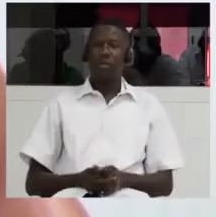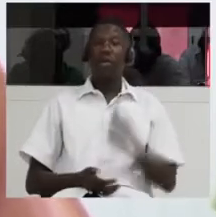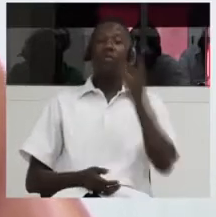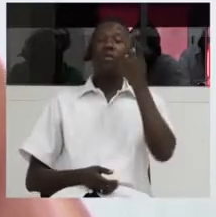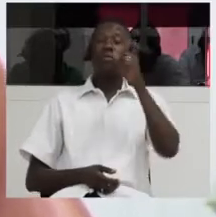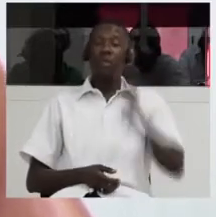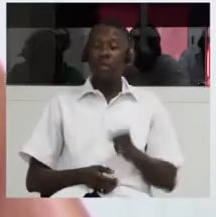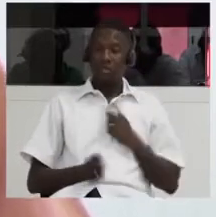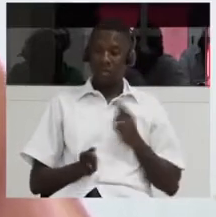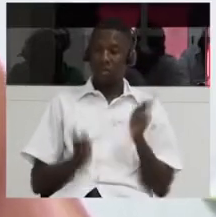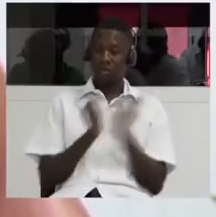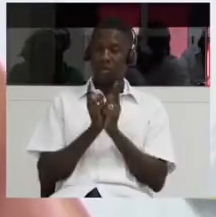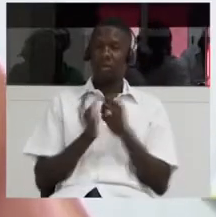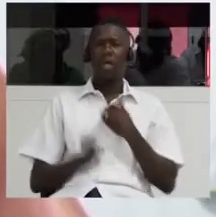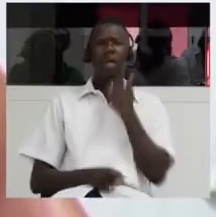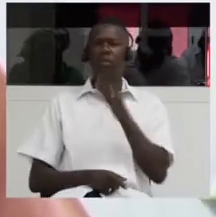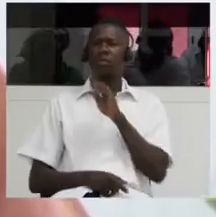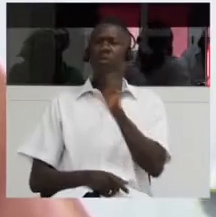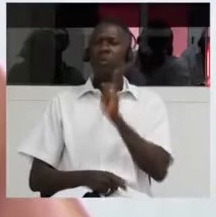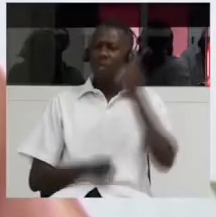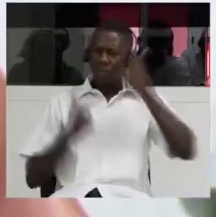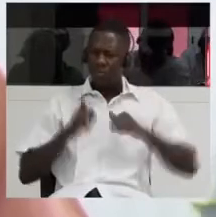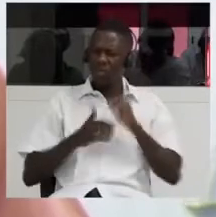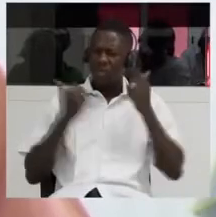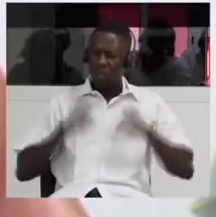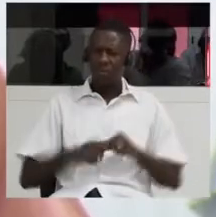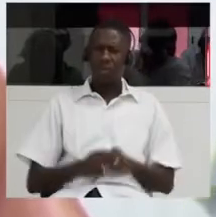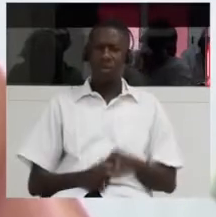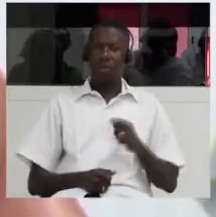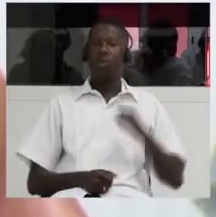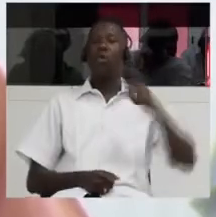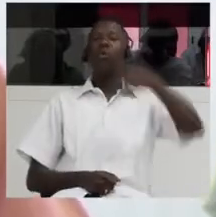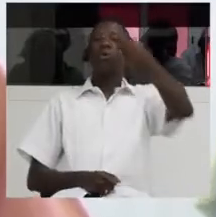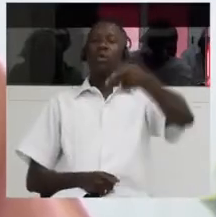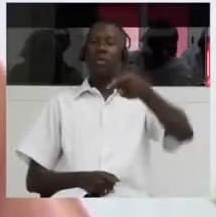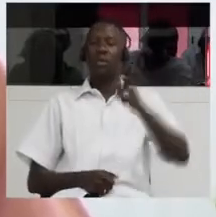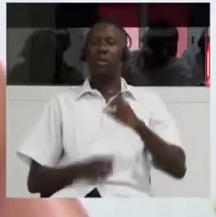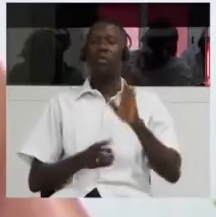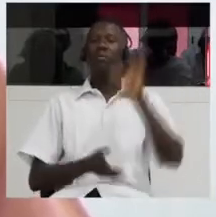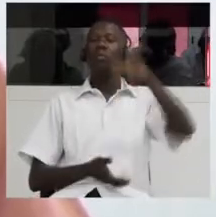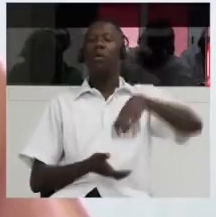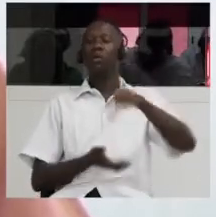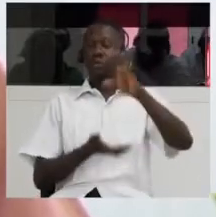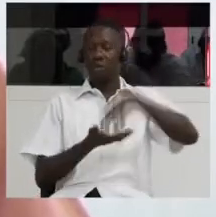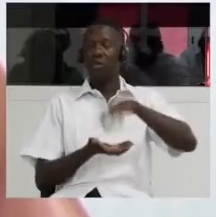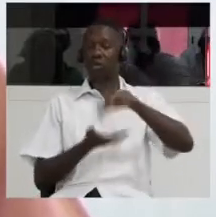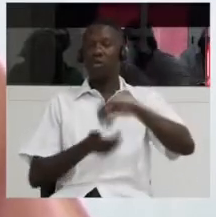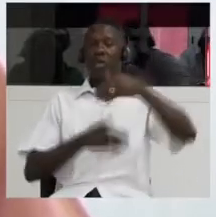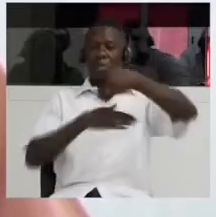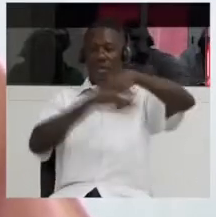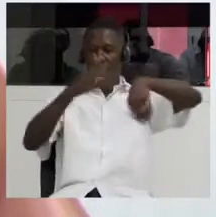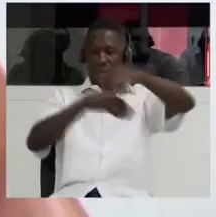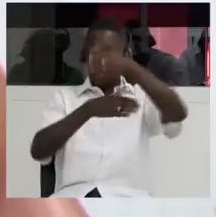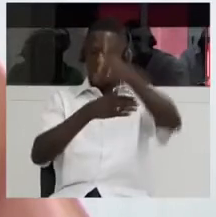him, what is going on? He said the other side of the bridge, that is the Banjul end, is occupied by